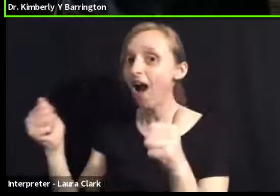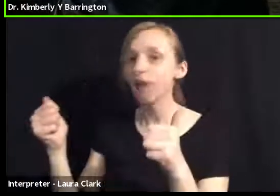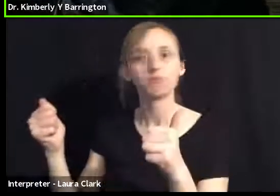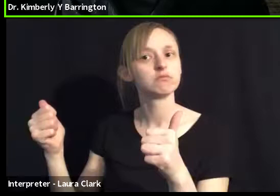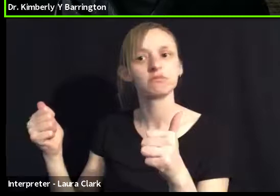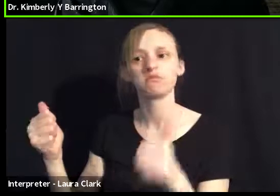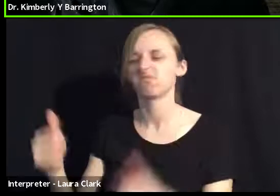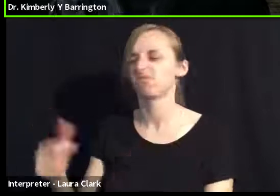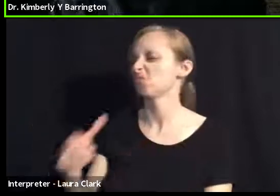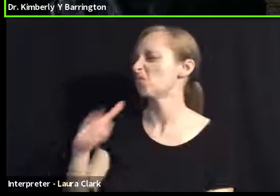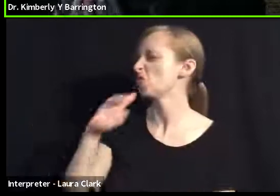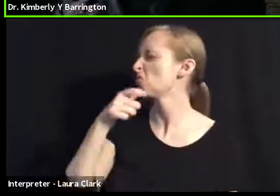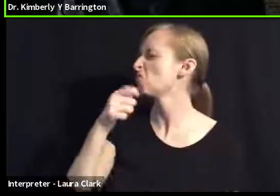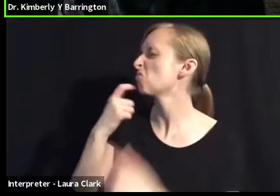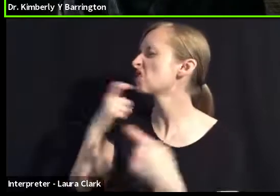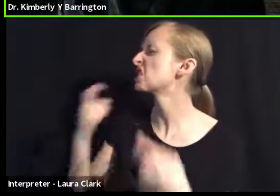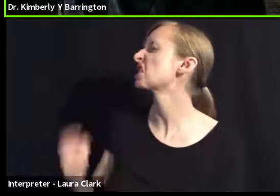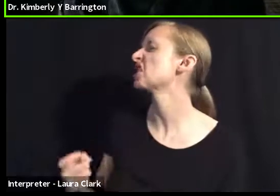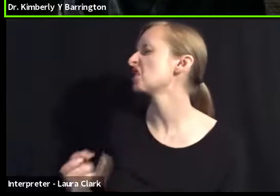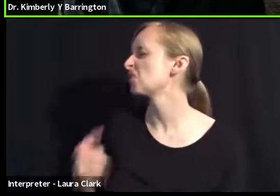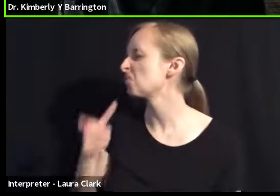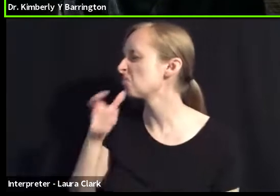who sinned? What?